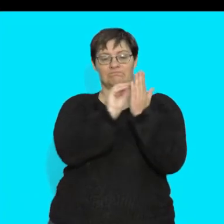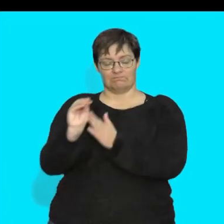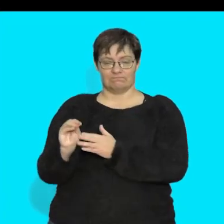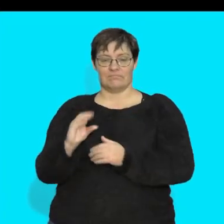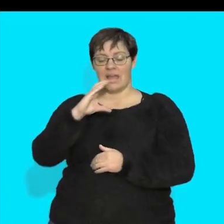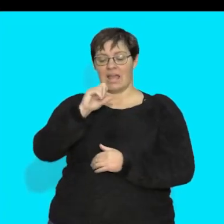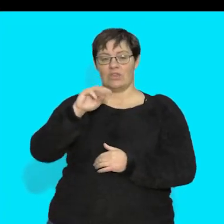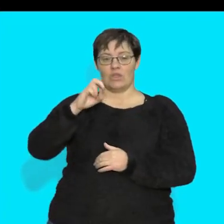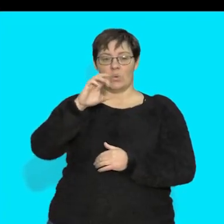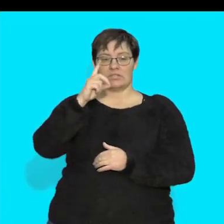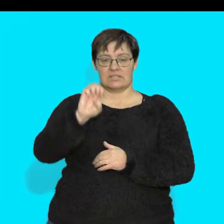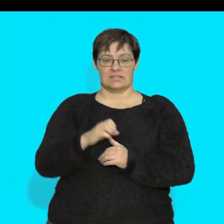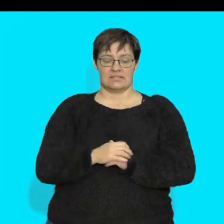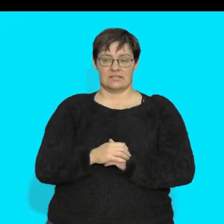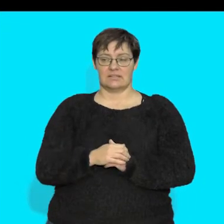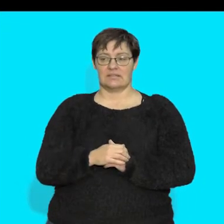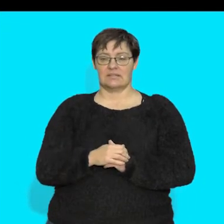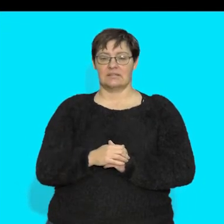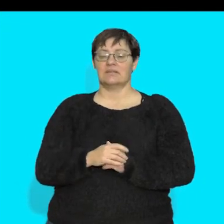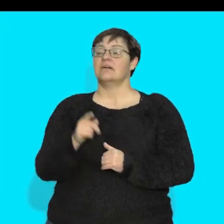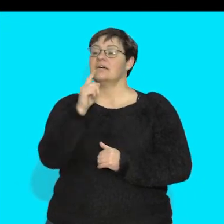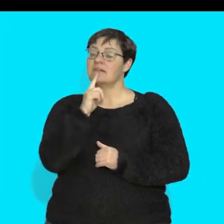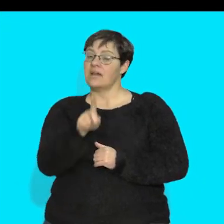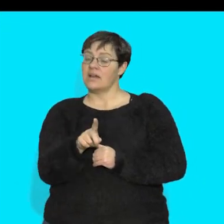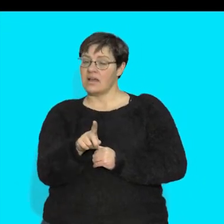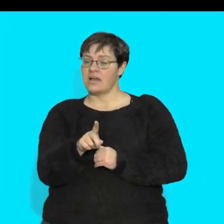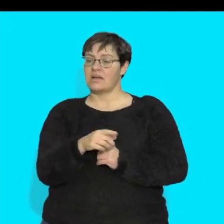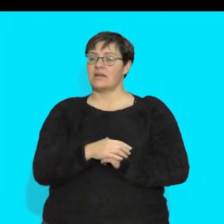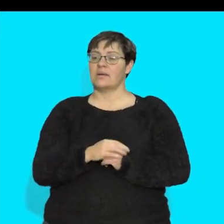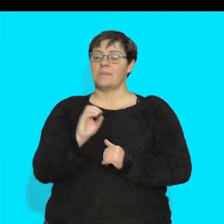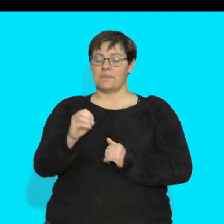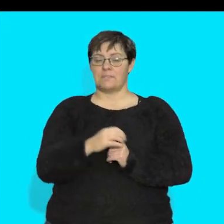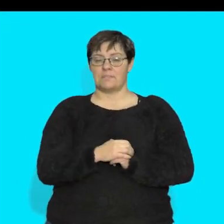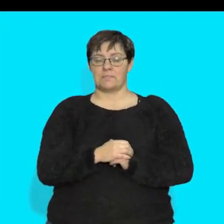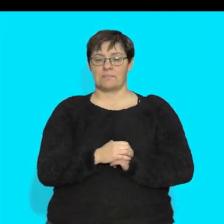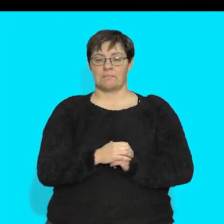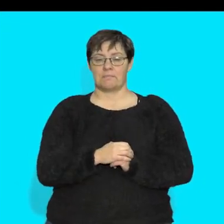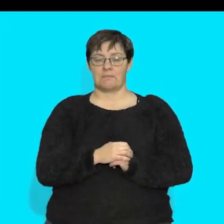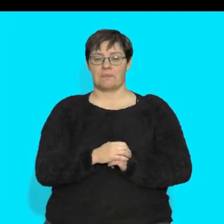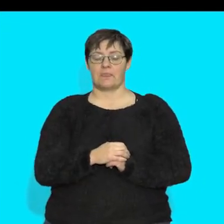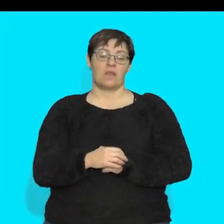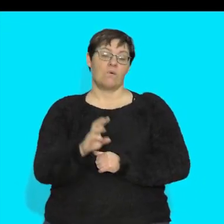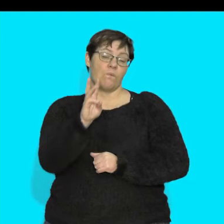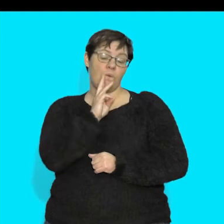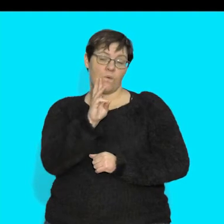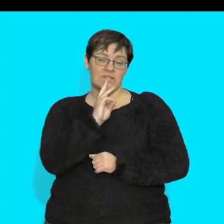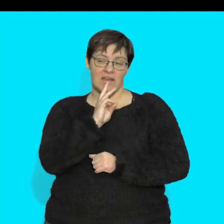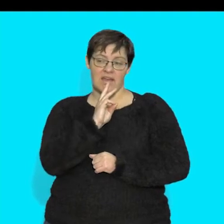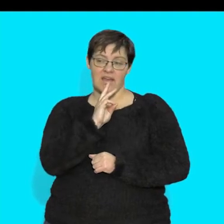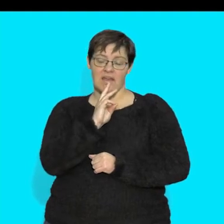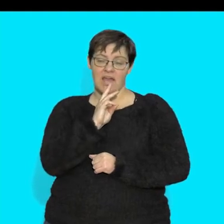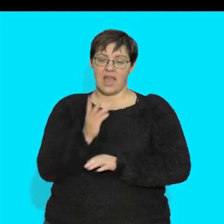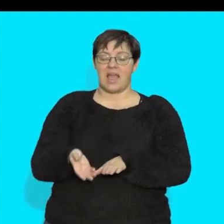write down the cathode reaction, we're going to recognize the cathode reaction here is that the